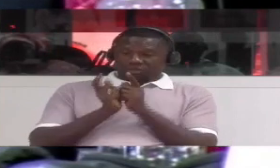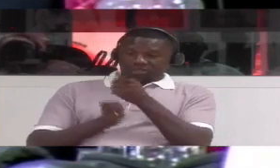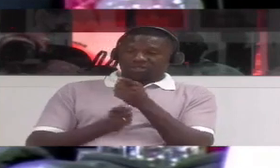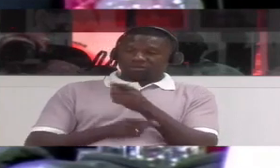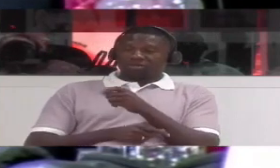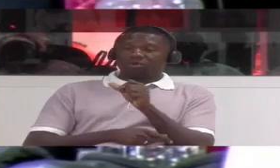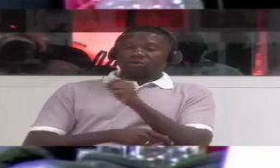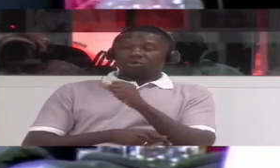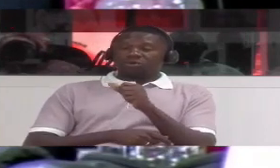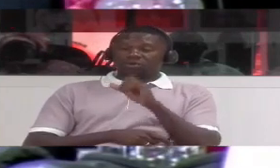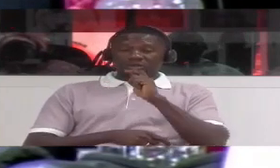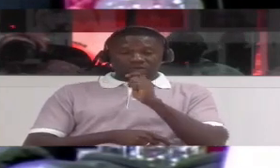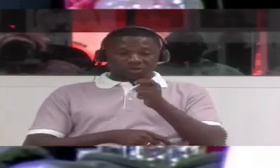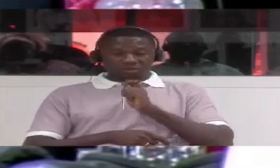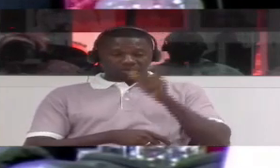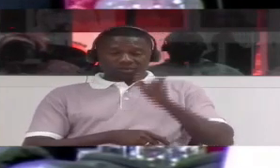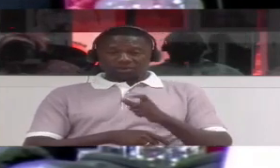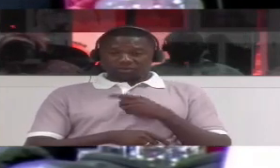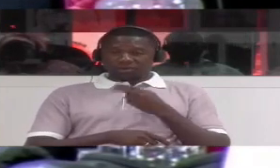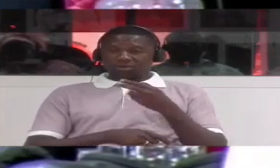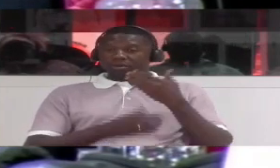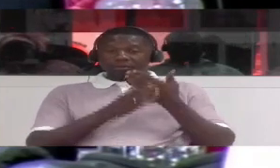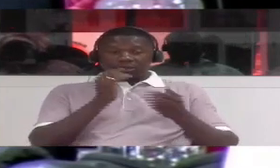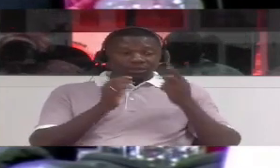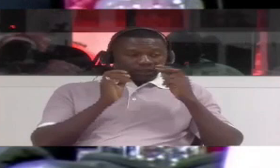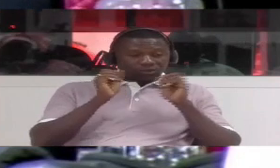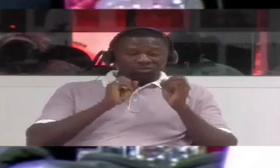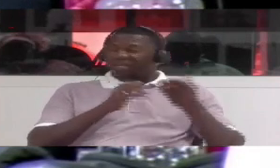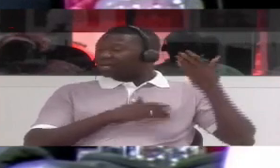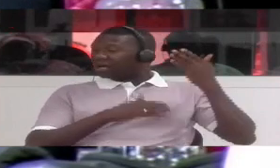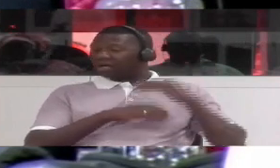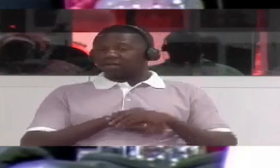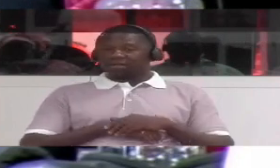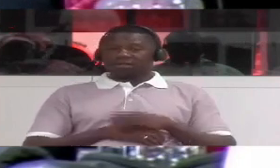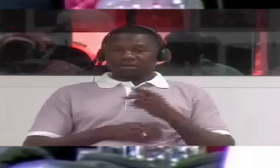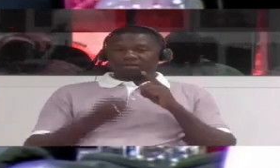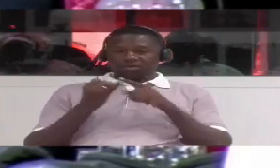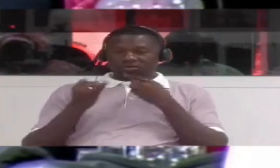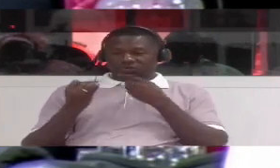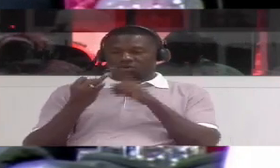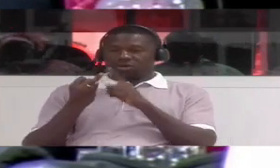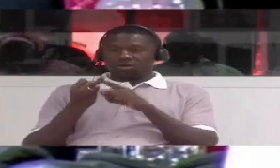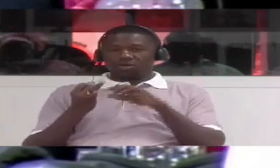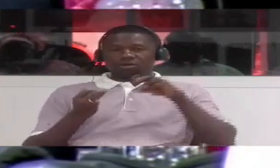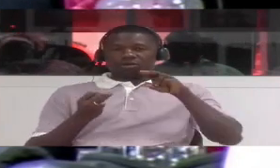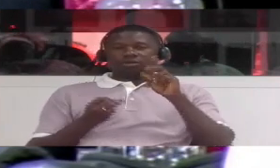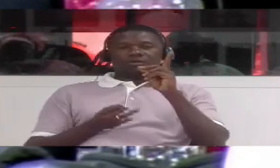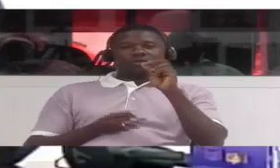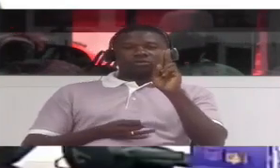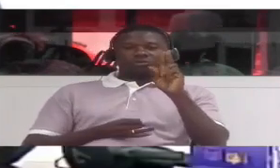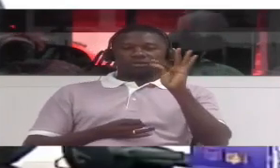for quite some time. Yeah. You also told us that you met Madame Duto